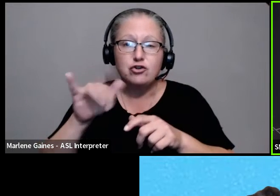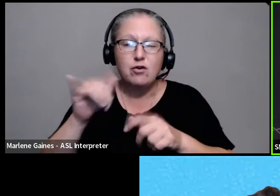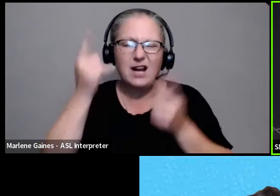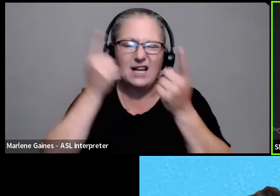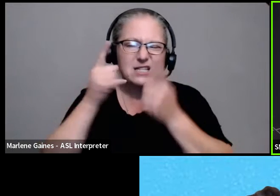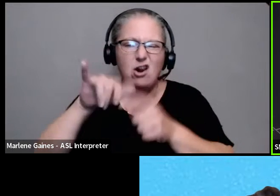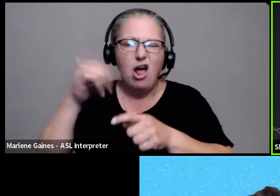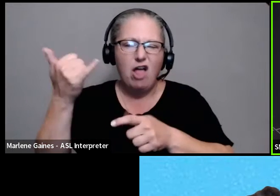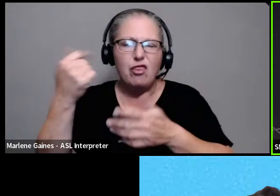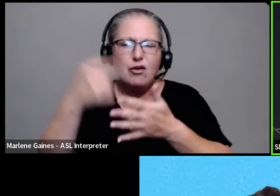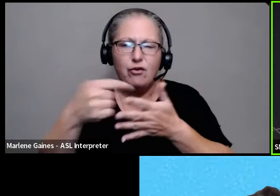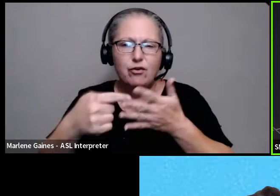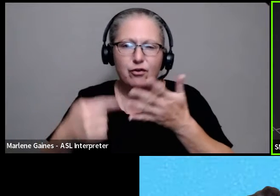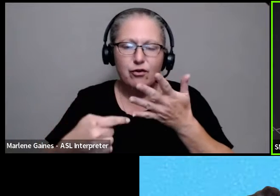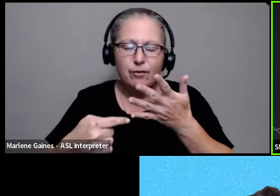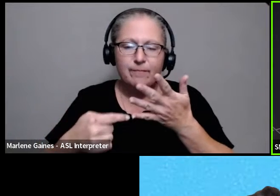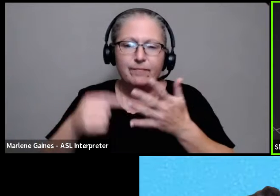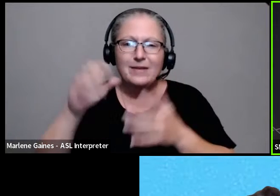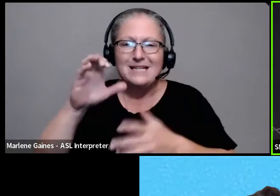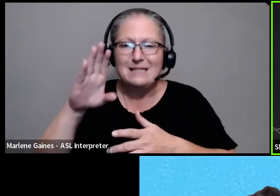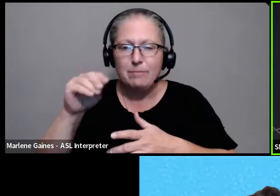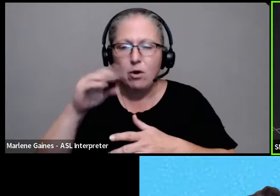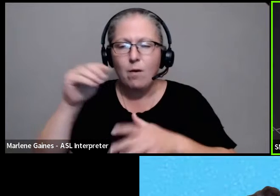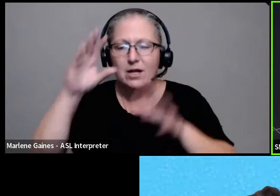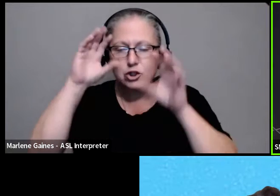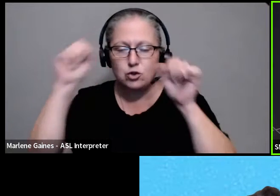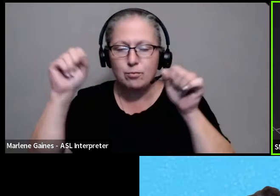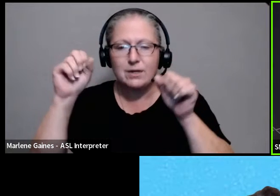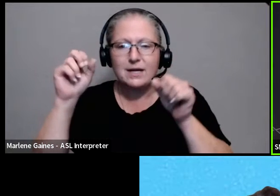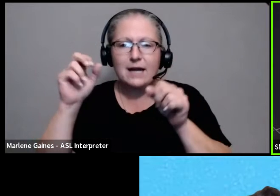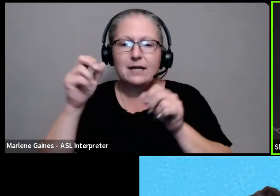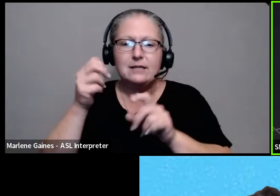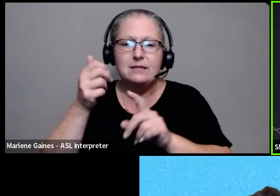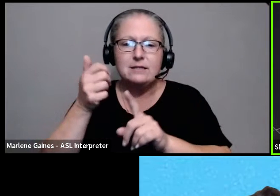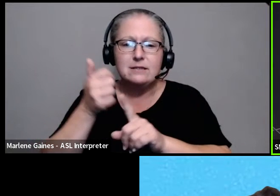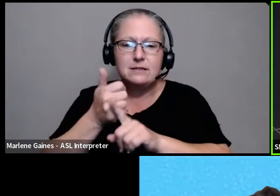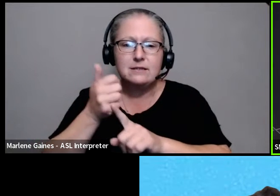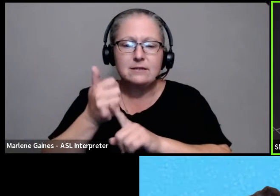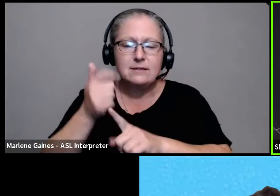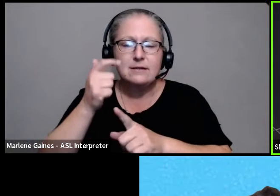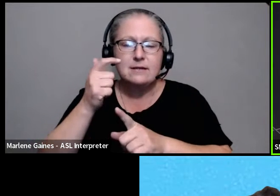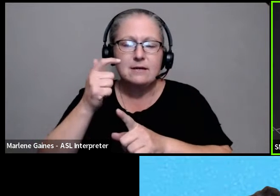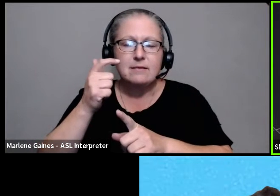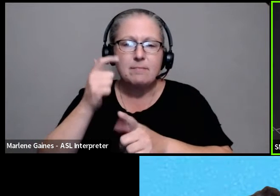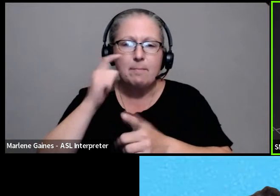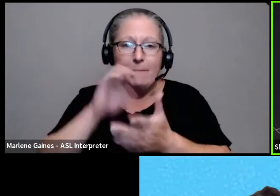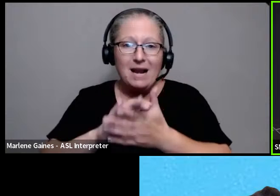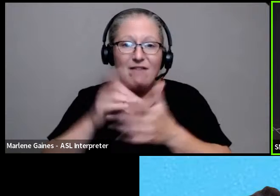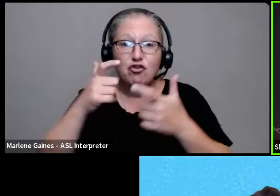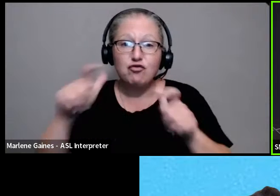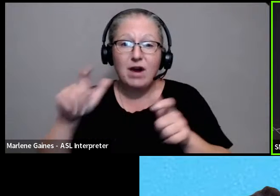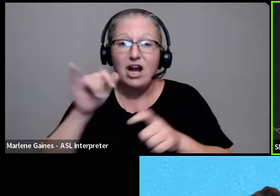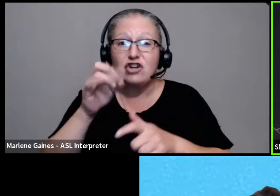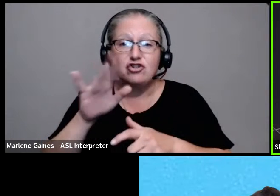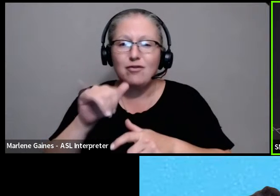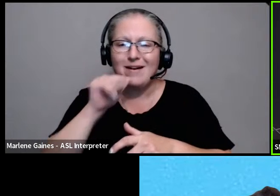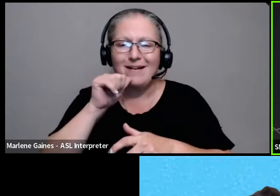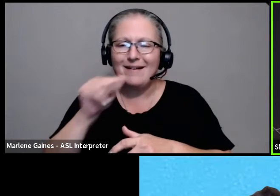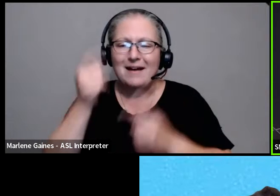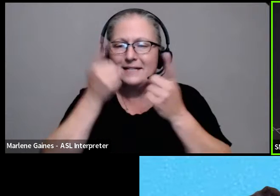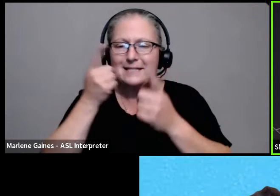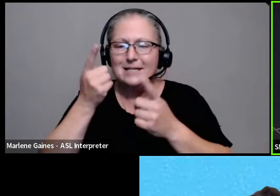factors that the CBOs and superintendents believed that the grand jury did not necessarily